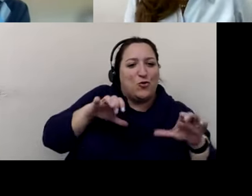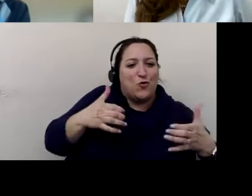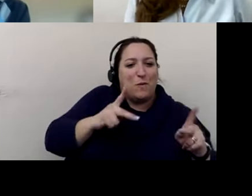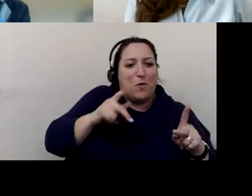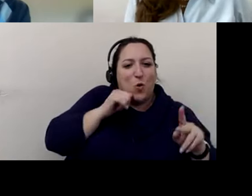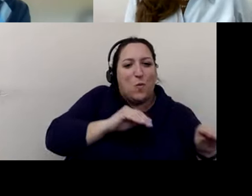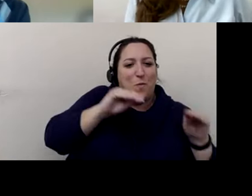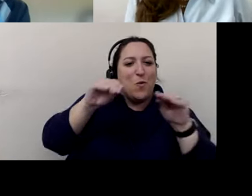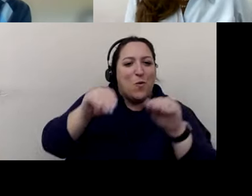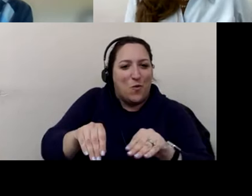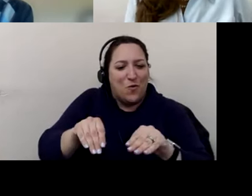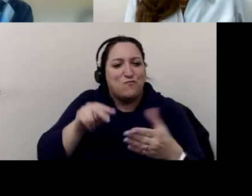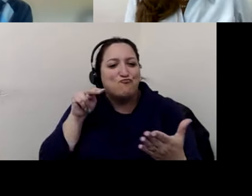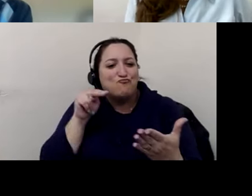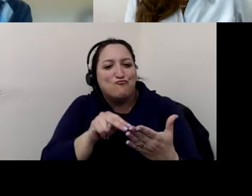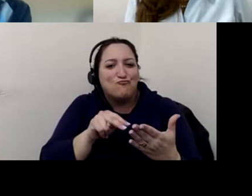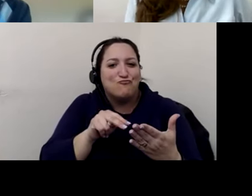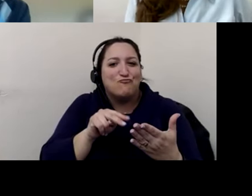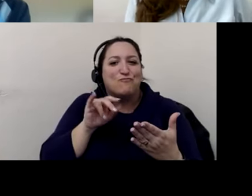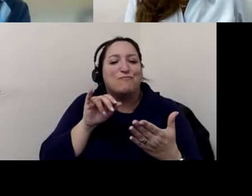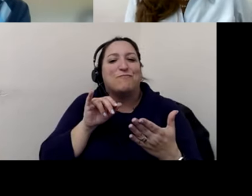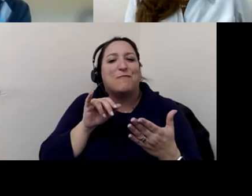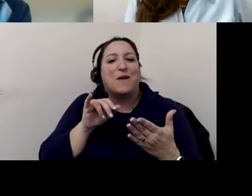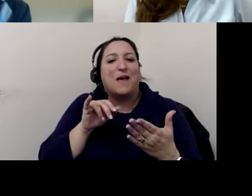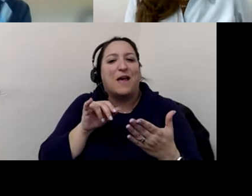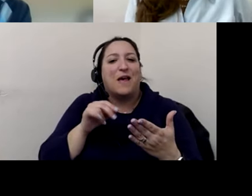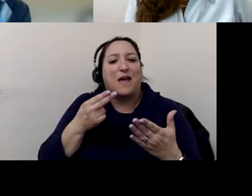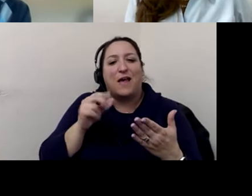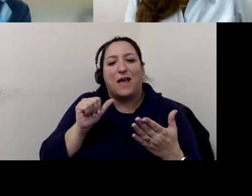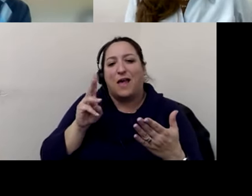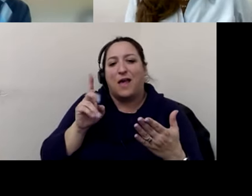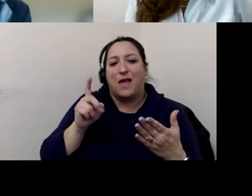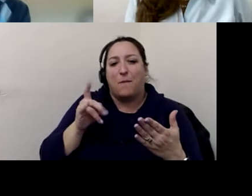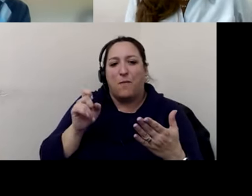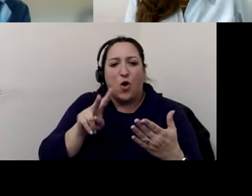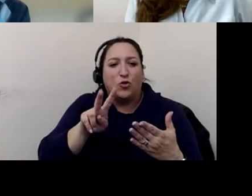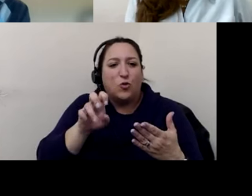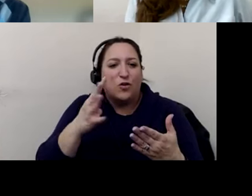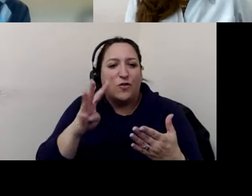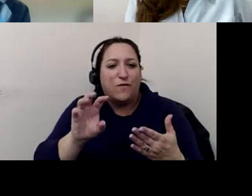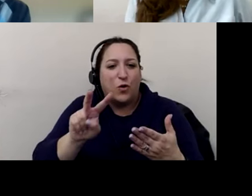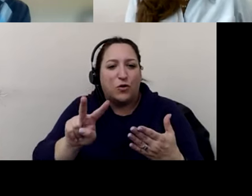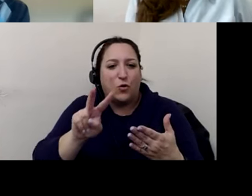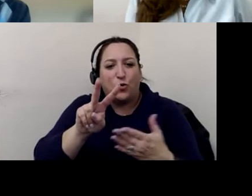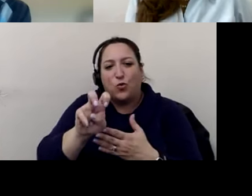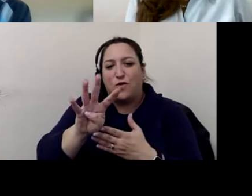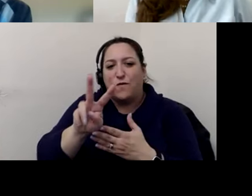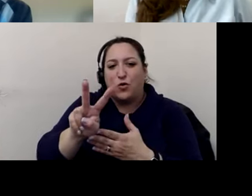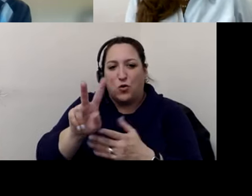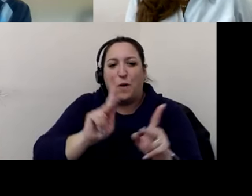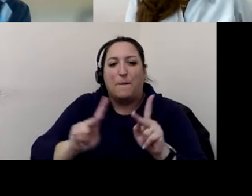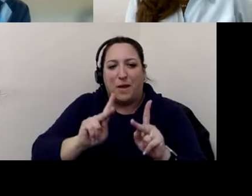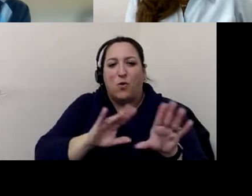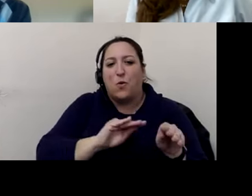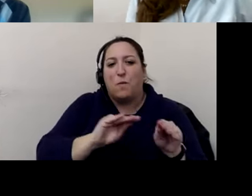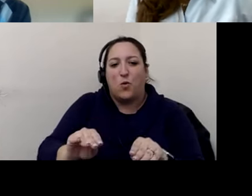moved into Bernard Feinstein Howard Park unit, and there were 242